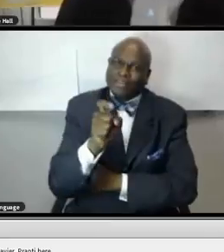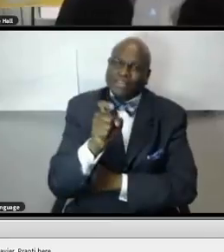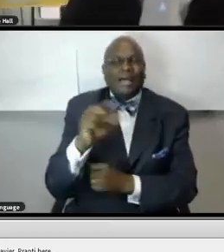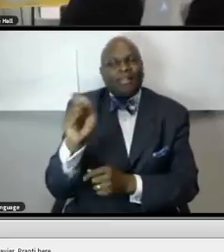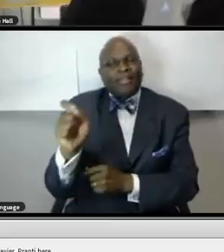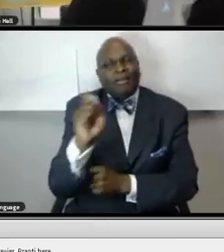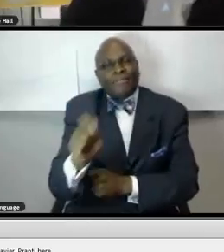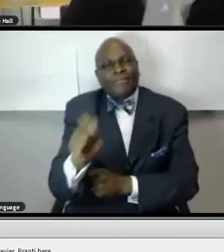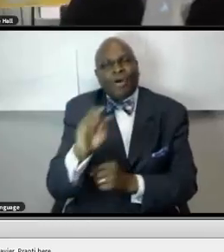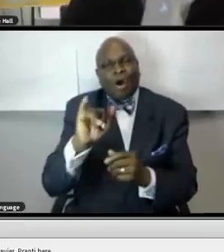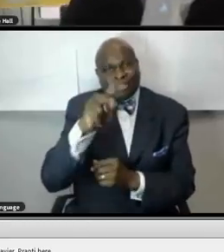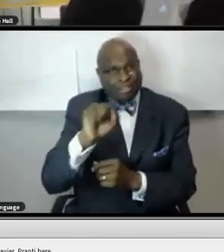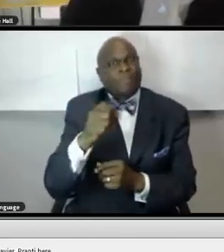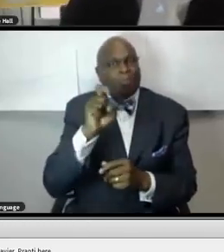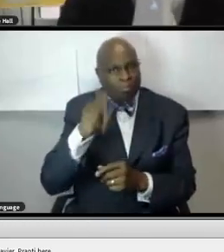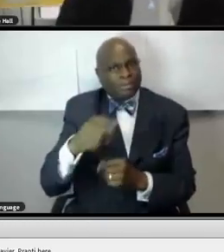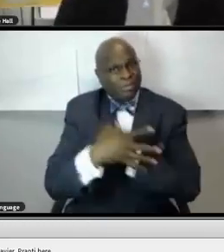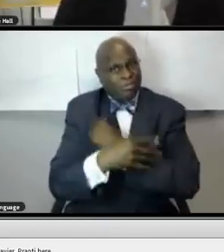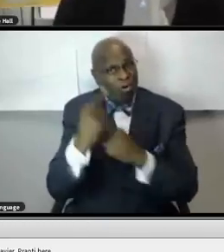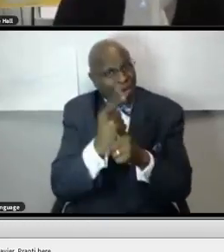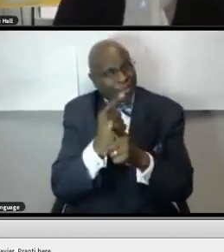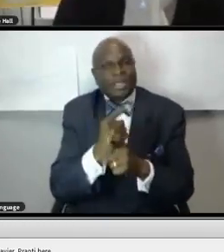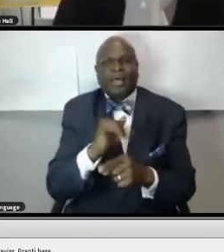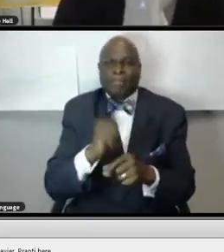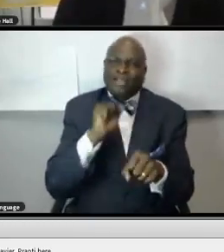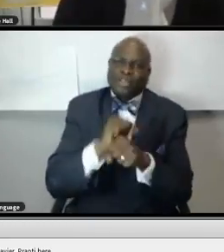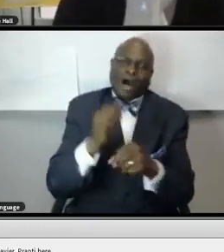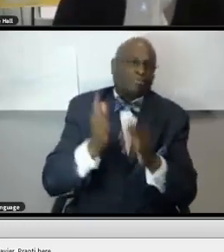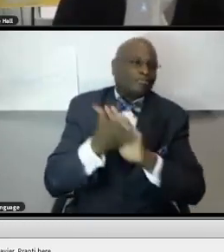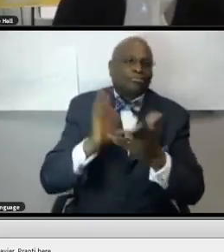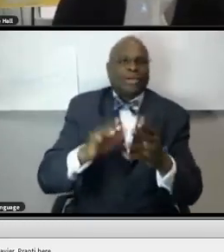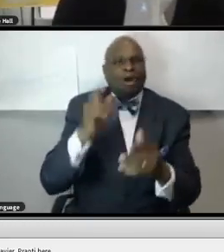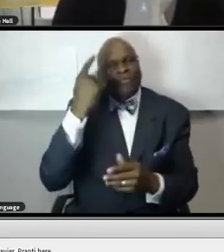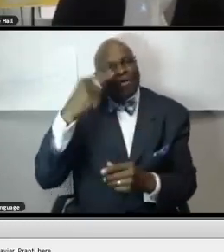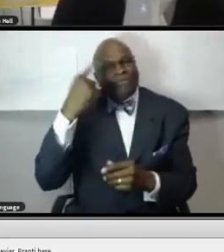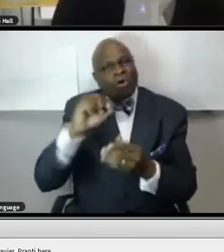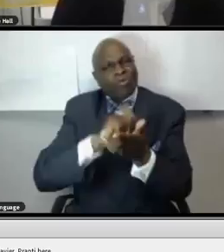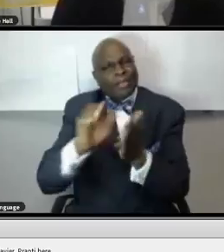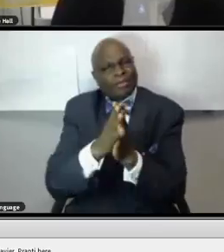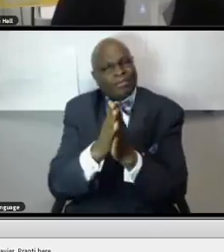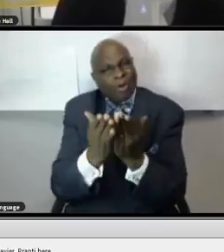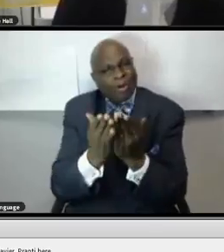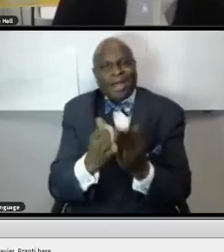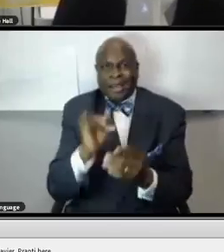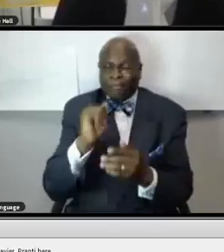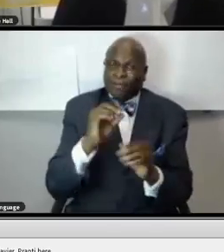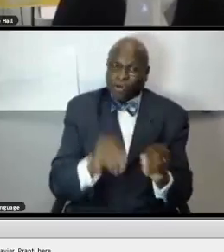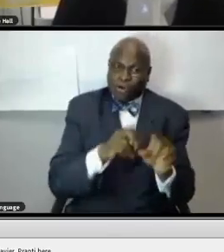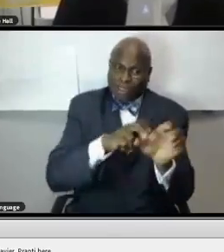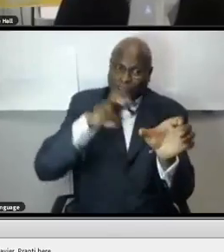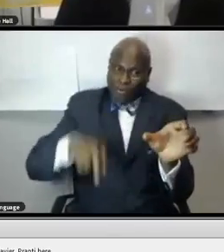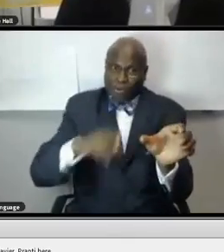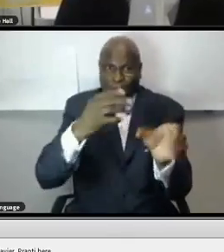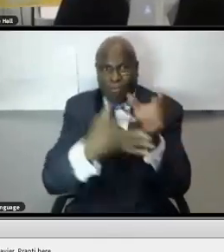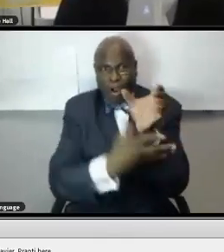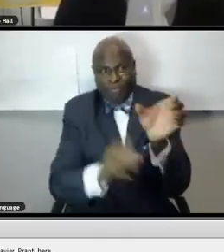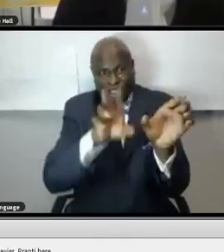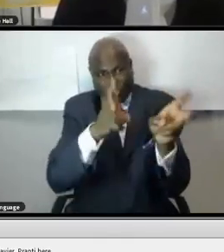are all Indigenous people poor? Then my job is done, why write this book? On the other hand, if you move out of poverty, are you no